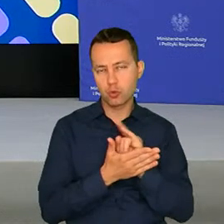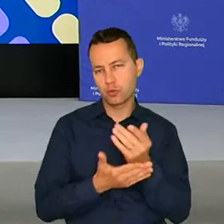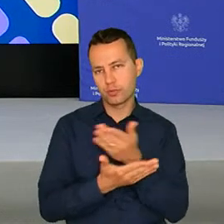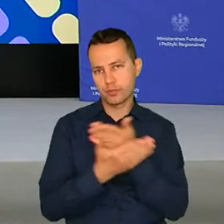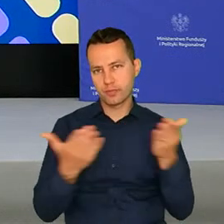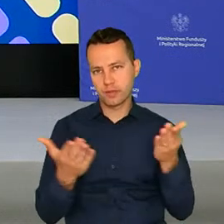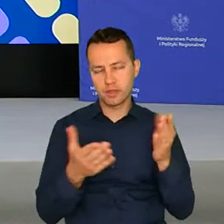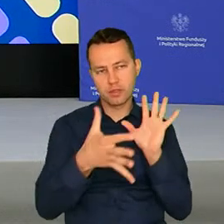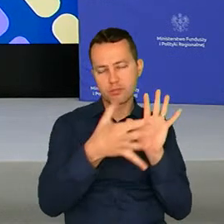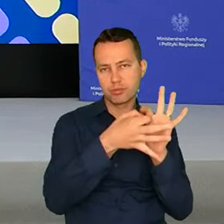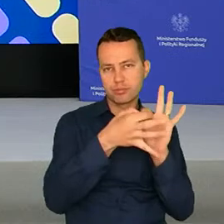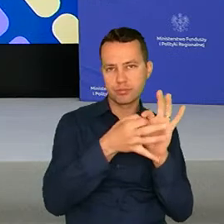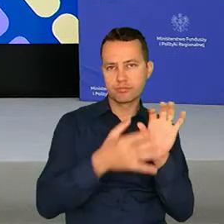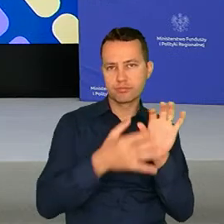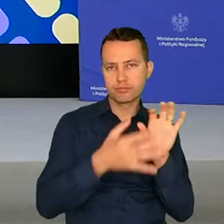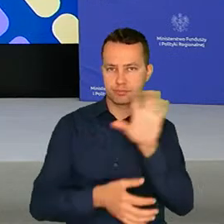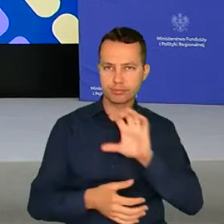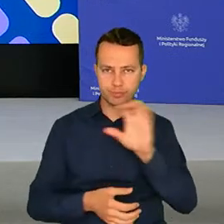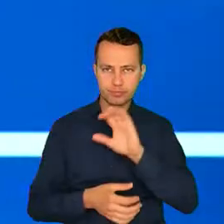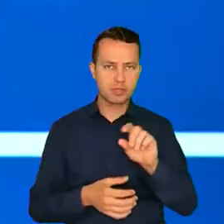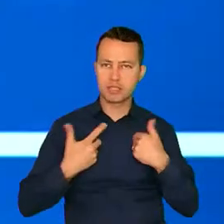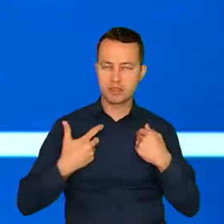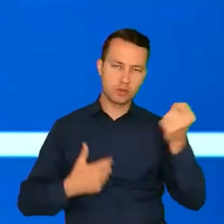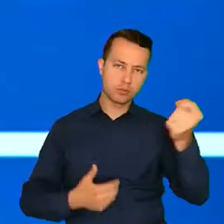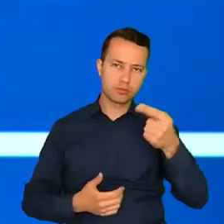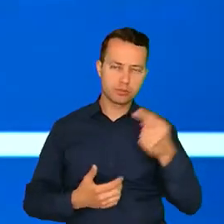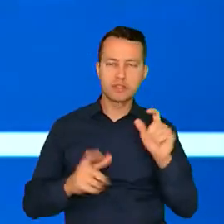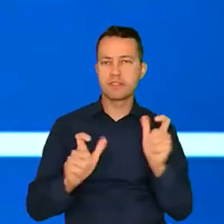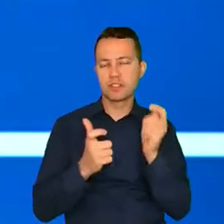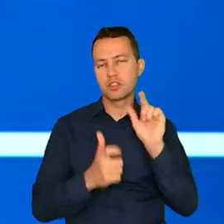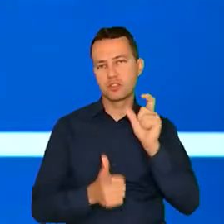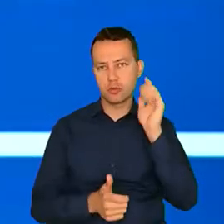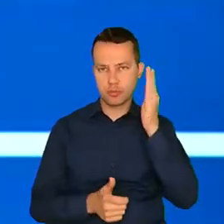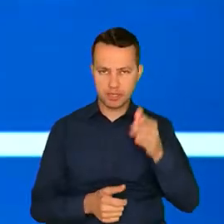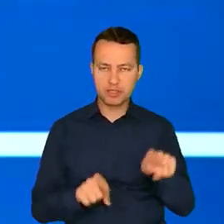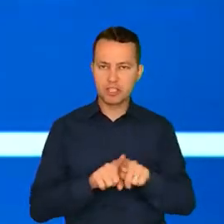where we publish information on an ongoing